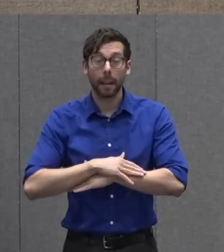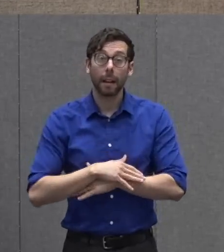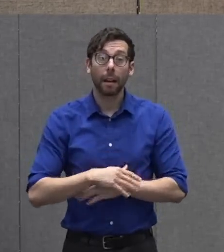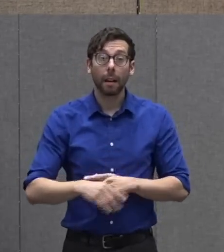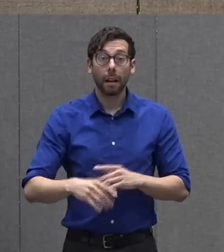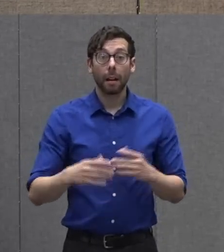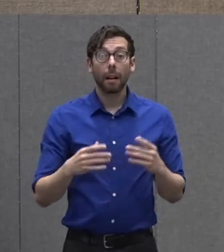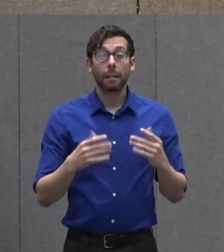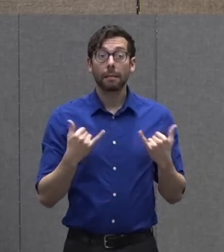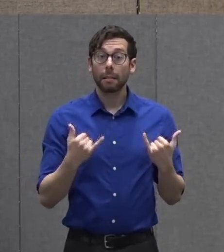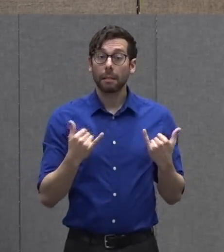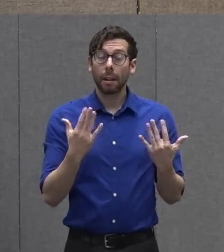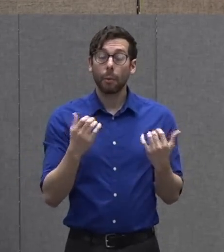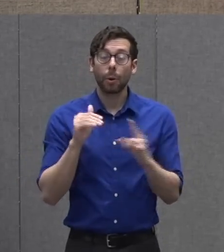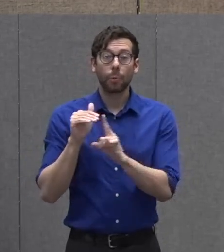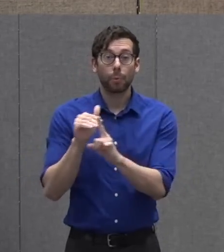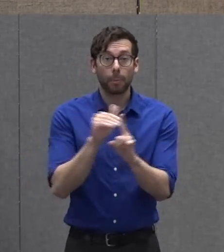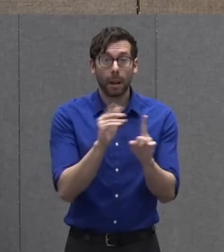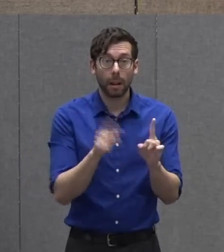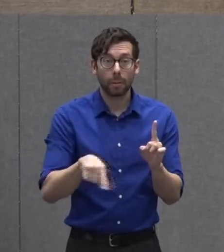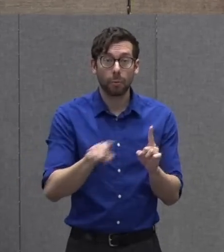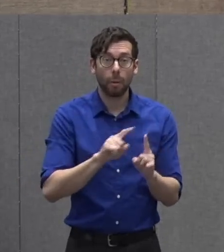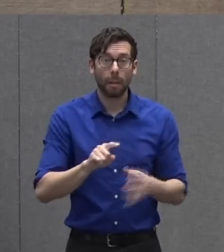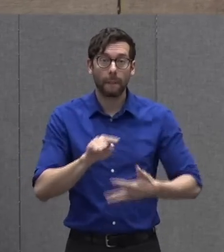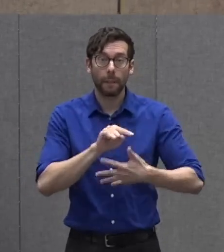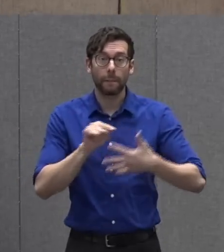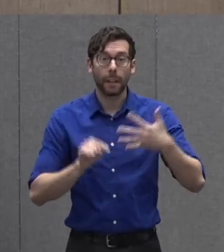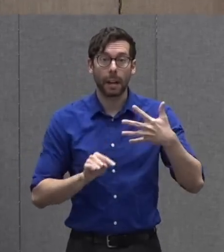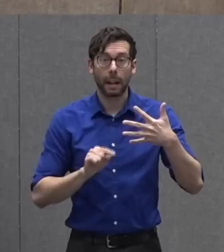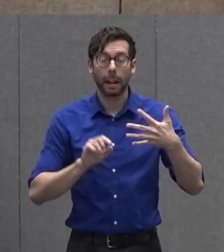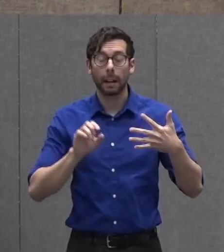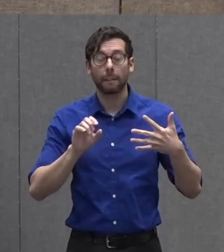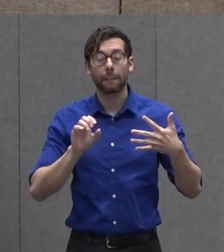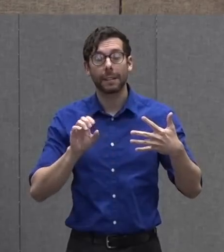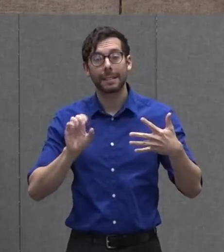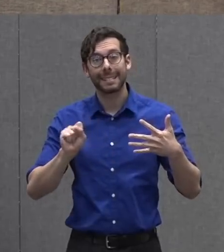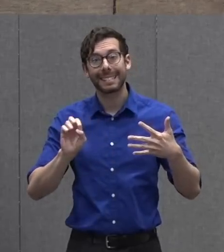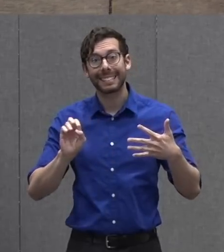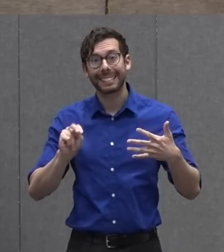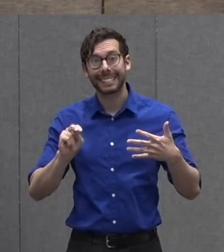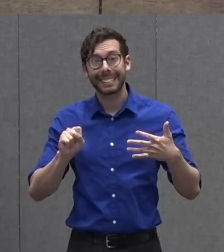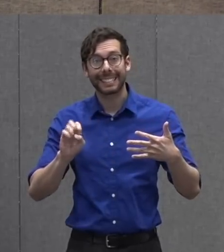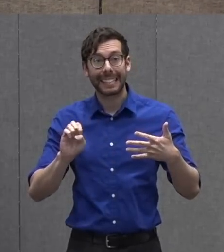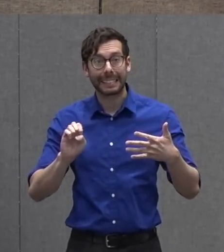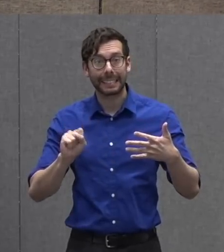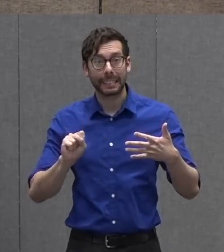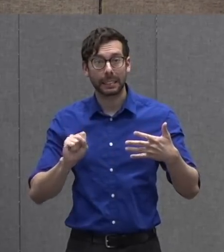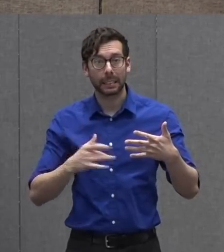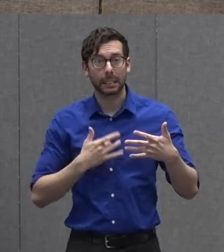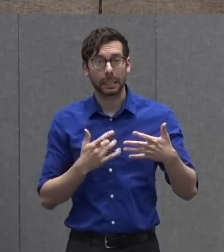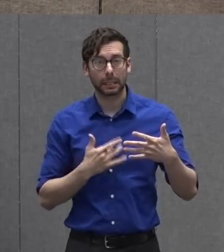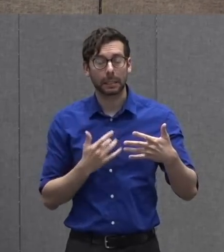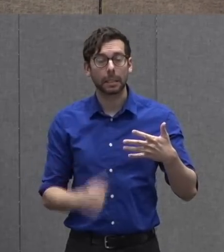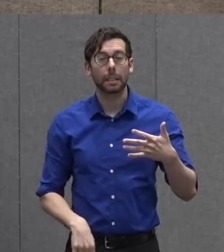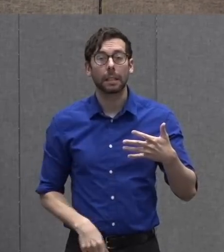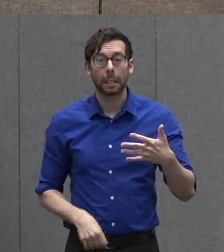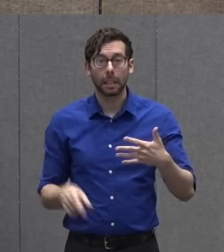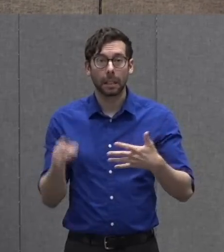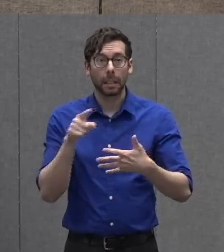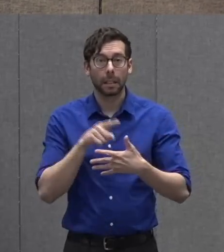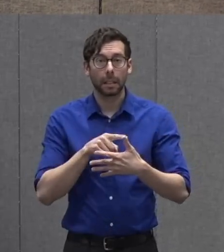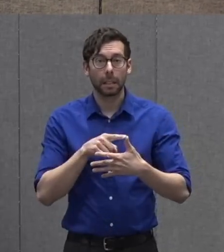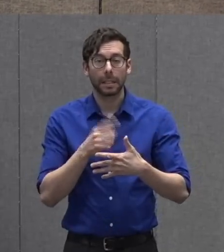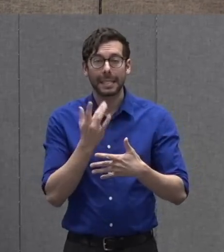we're using them when we're exploring around us. So quick look at our 5 senses. We have our sense